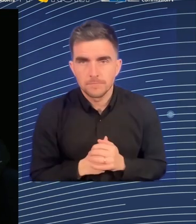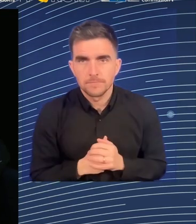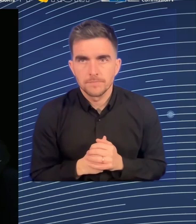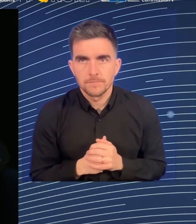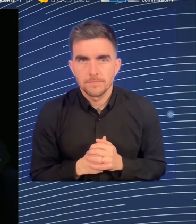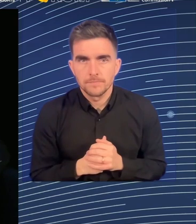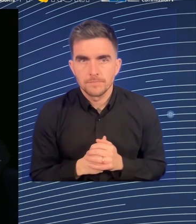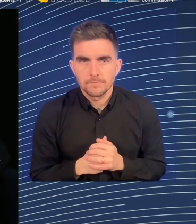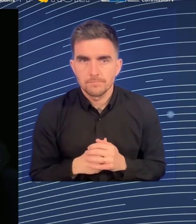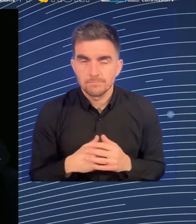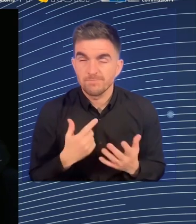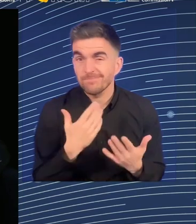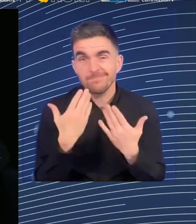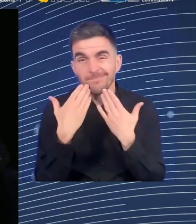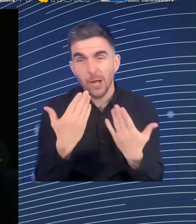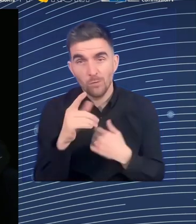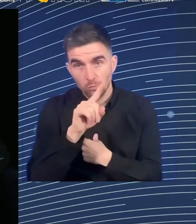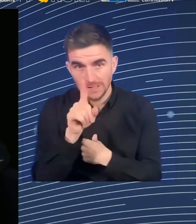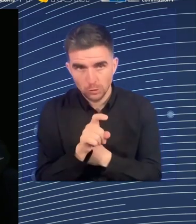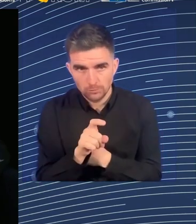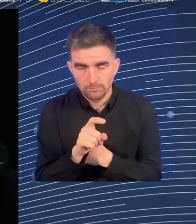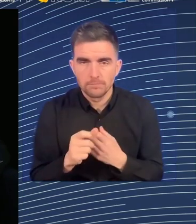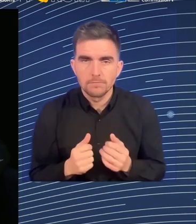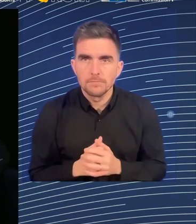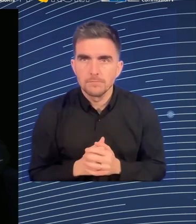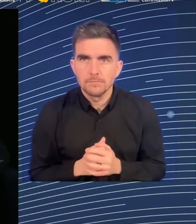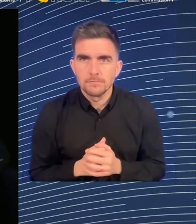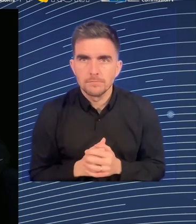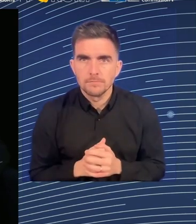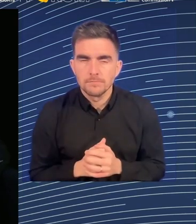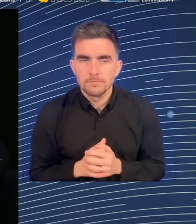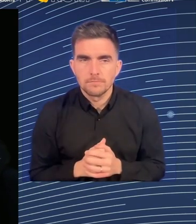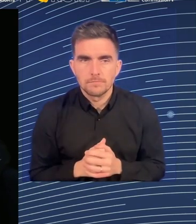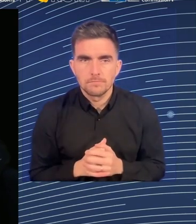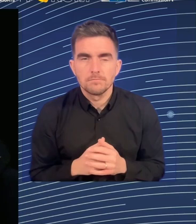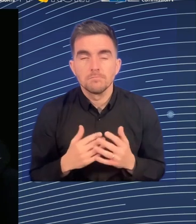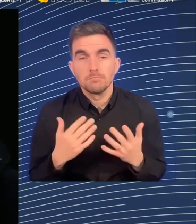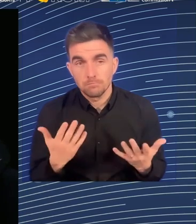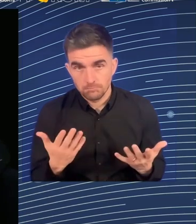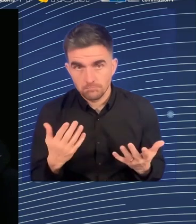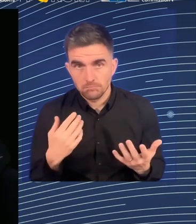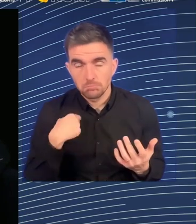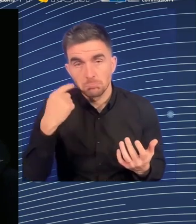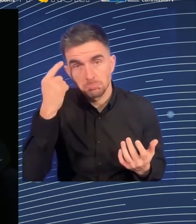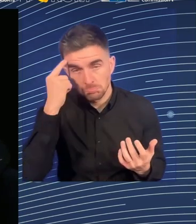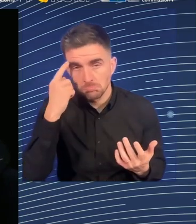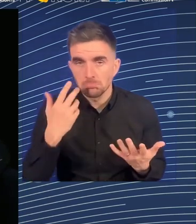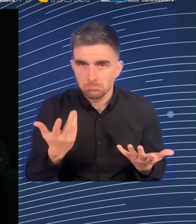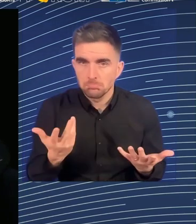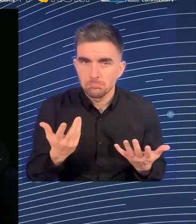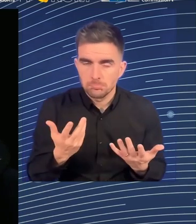And let's say a set of measures which can be potentially applied is also, I think it's quite known.